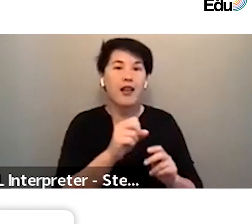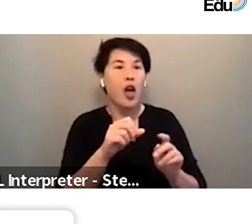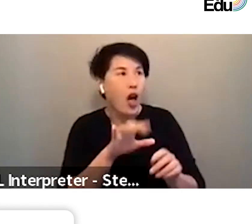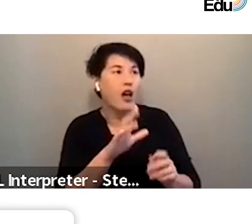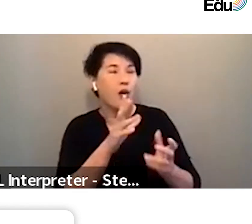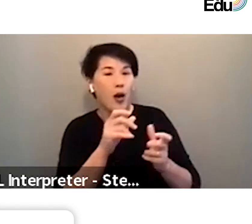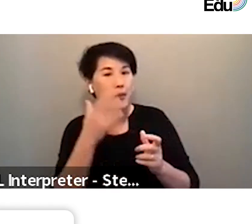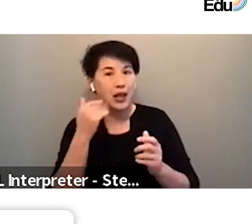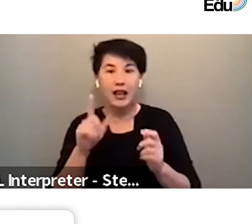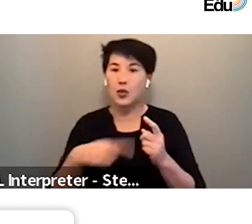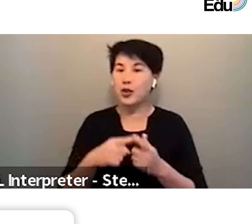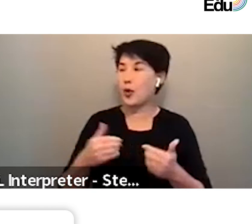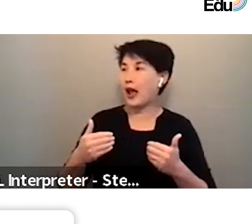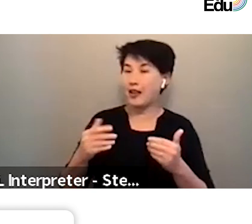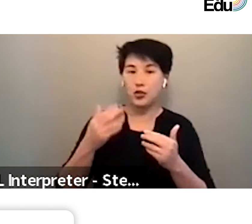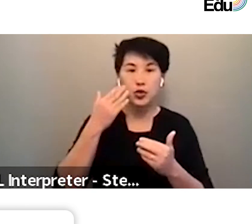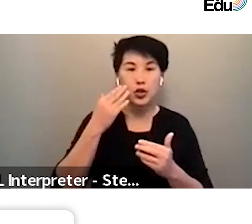that community, you just build it out.